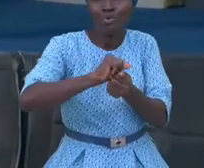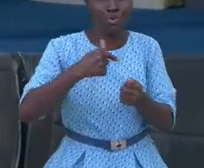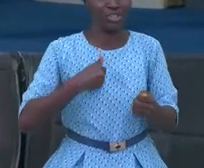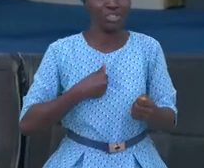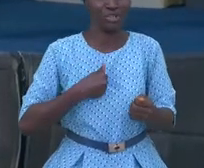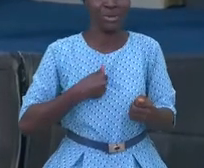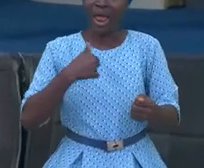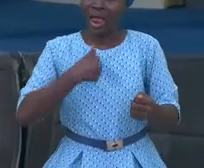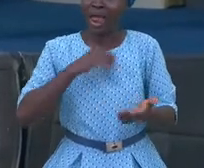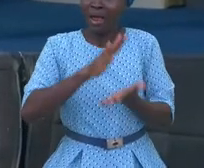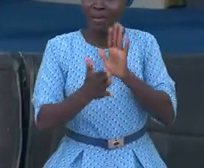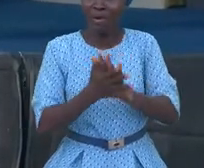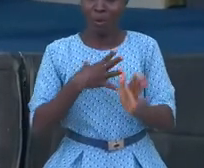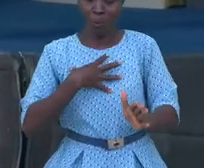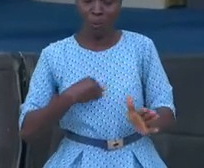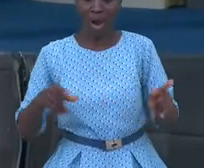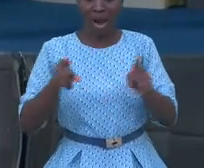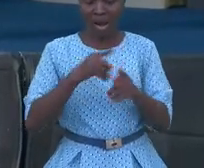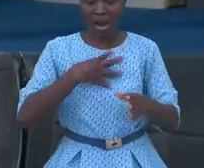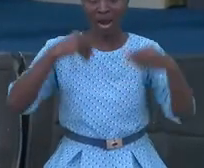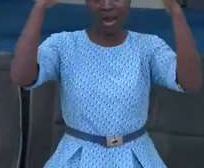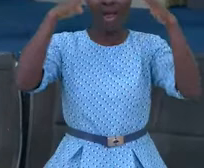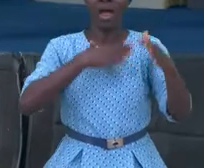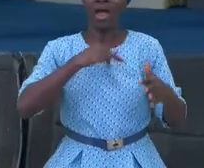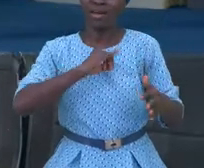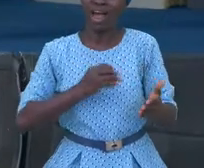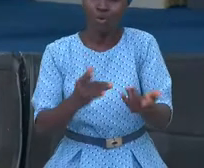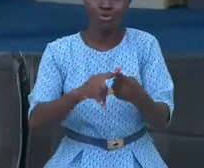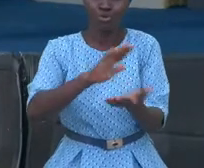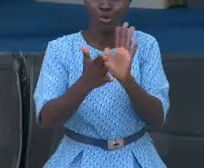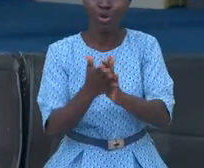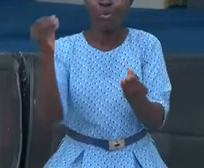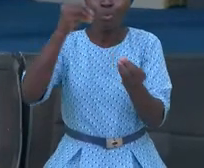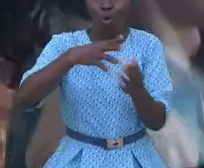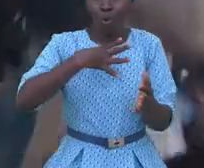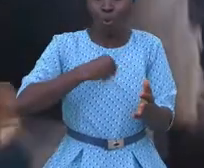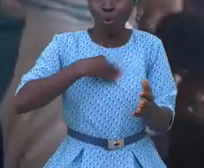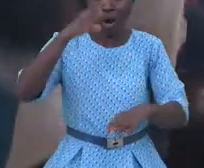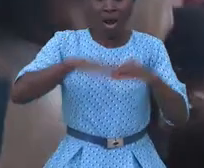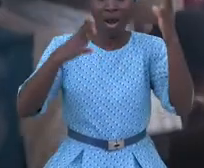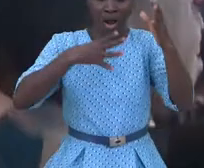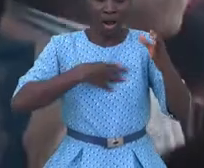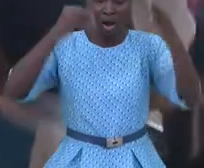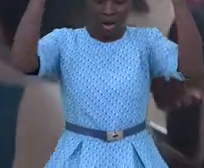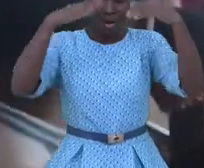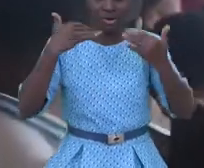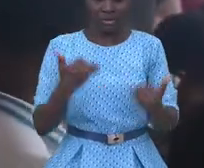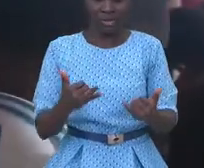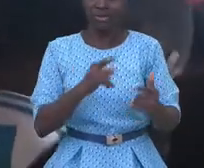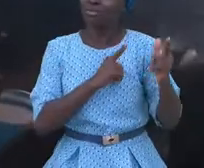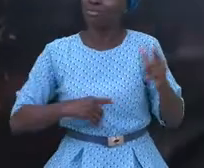am white as snow. I'm even wanting to be whiter than snow now. Lord, do